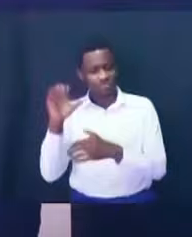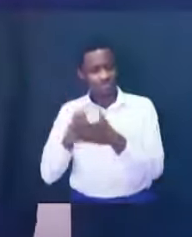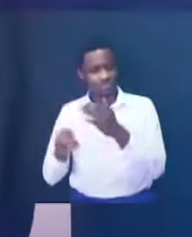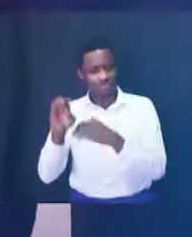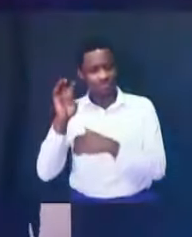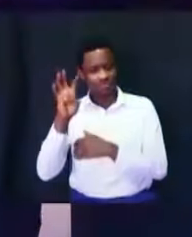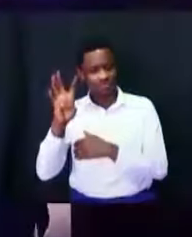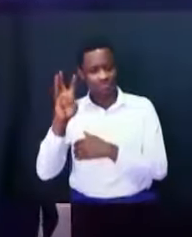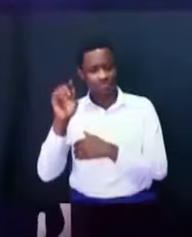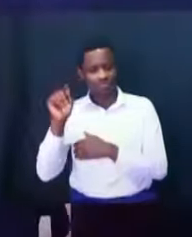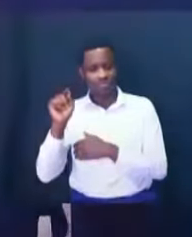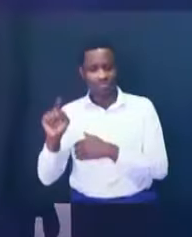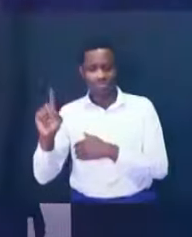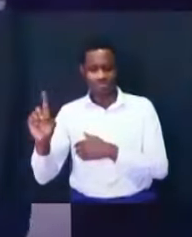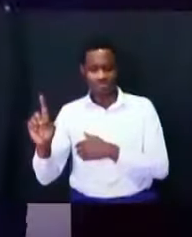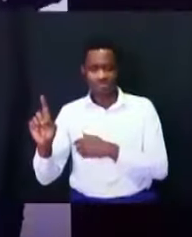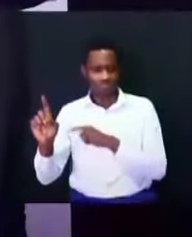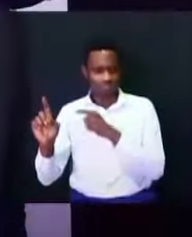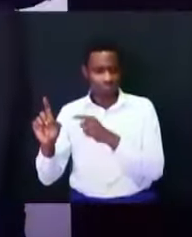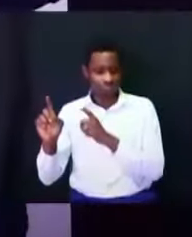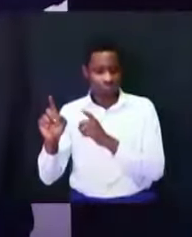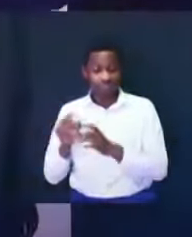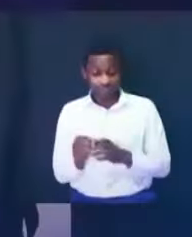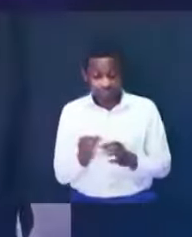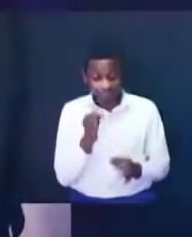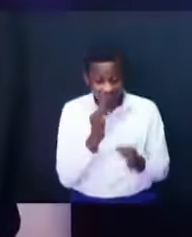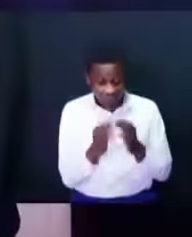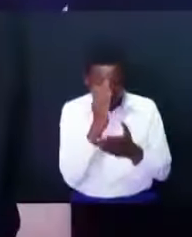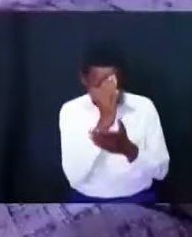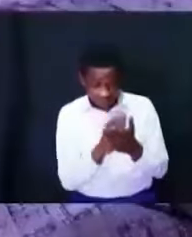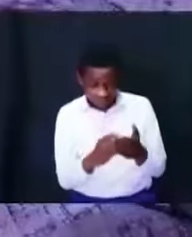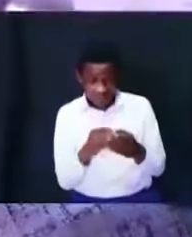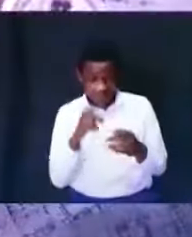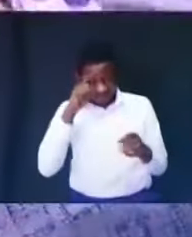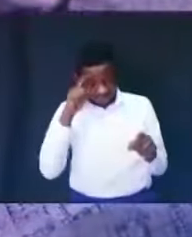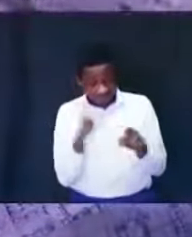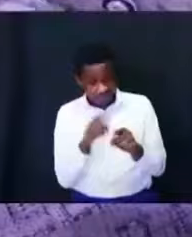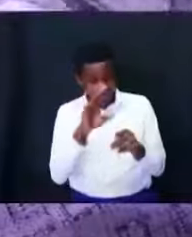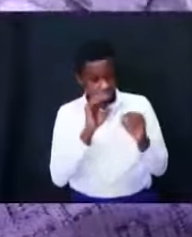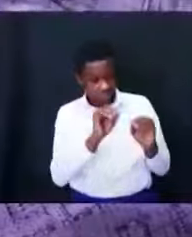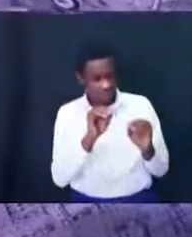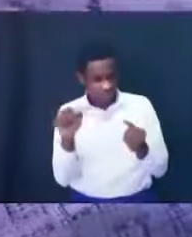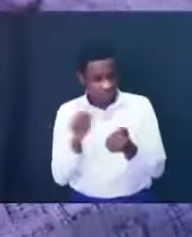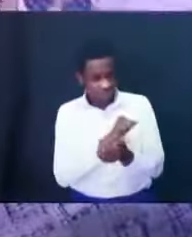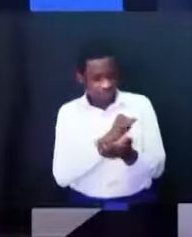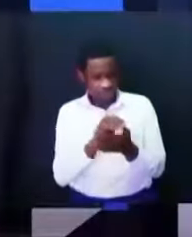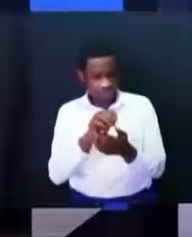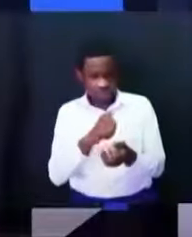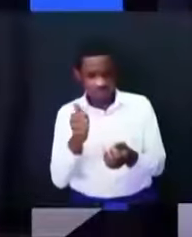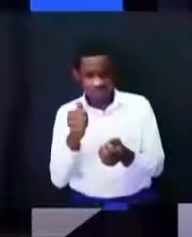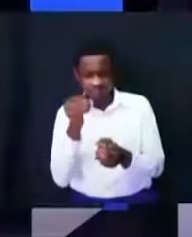verse1 if by the teaching of some brethren they destroy the fate of